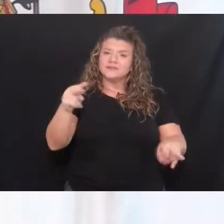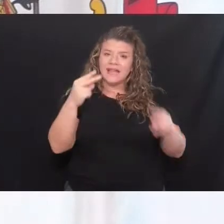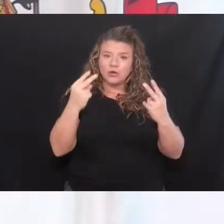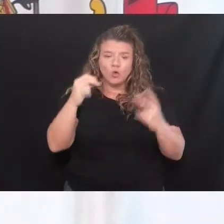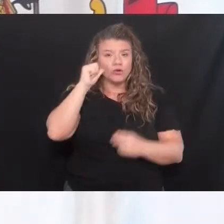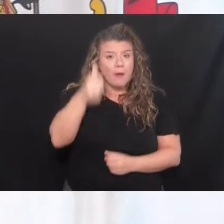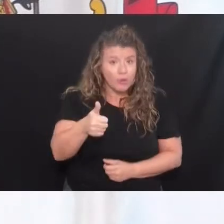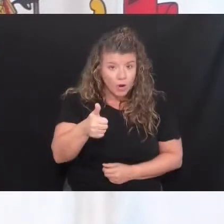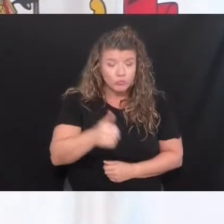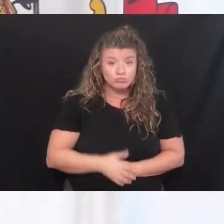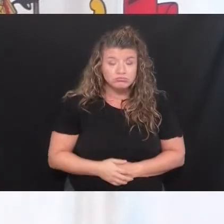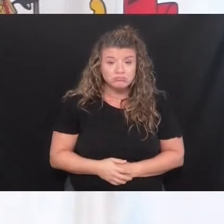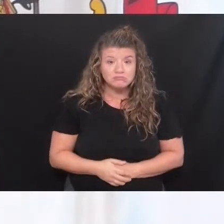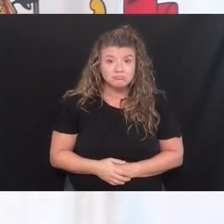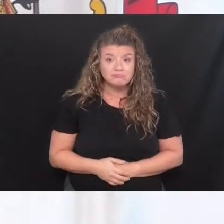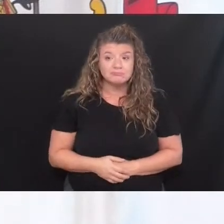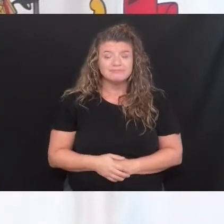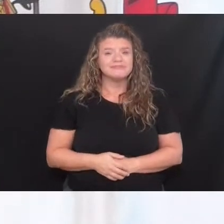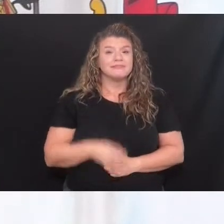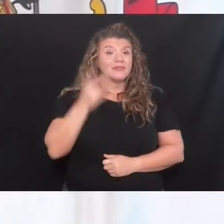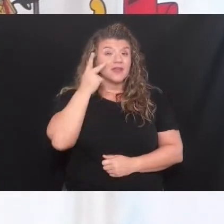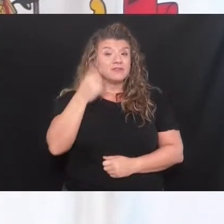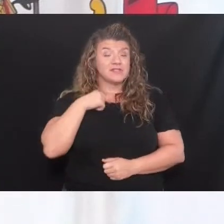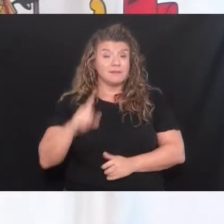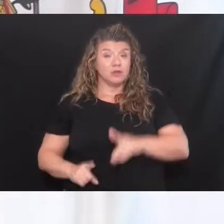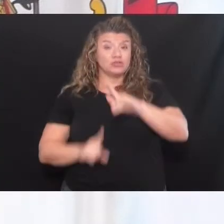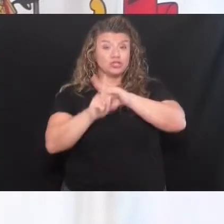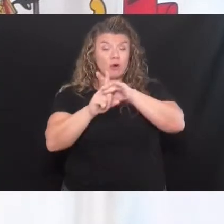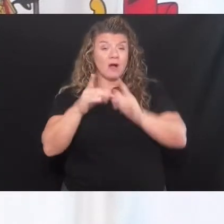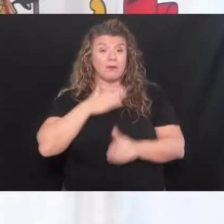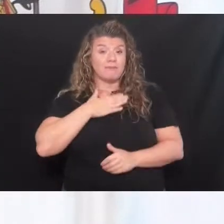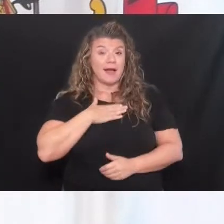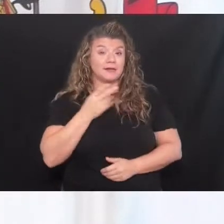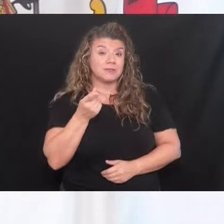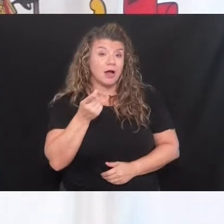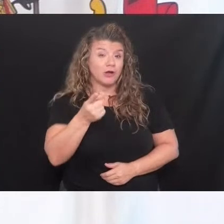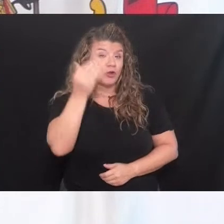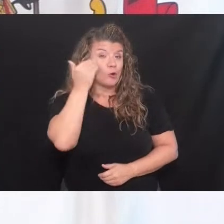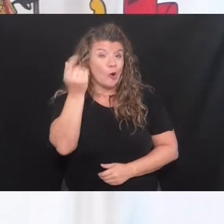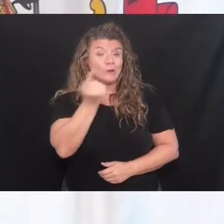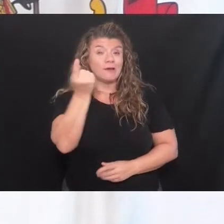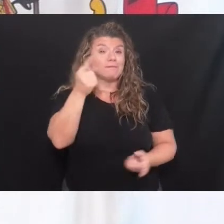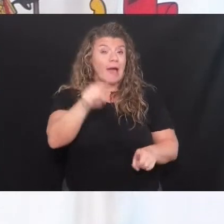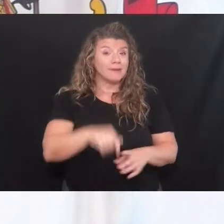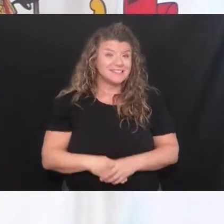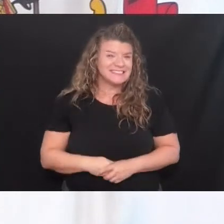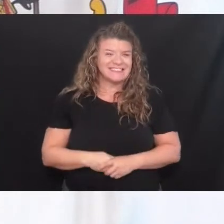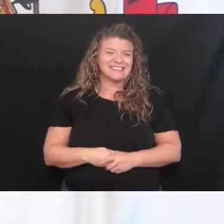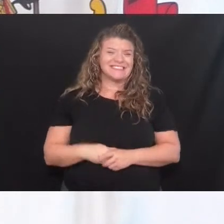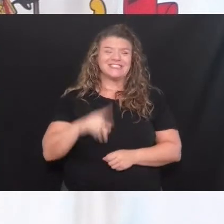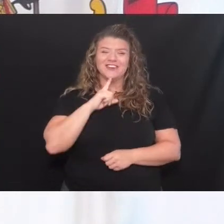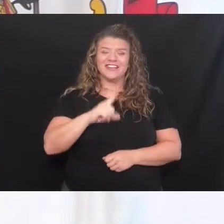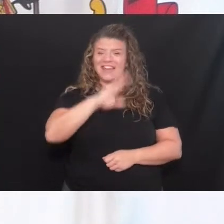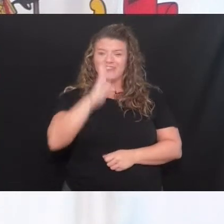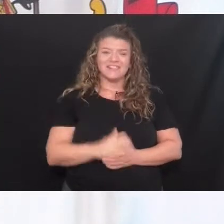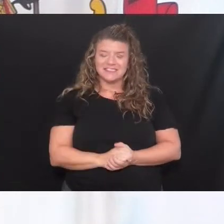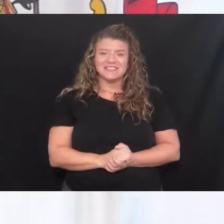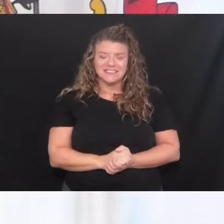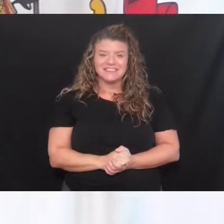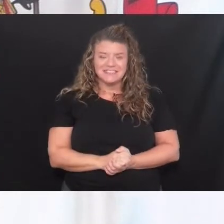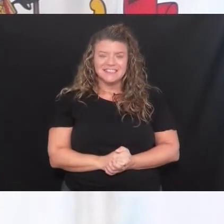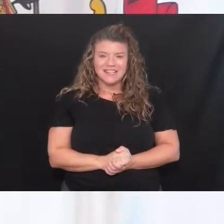and if you see me show up with Baby Dog, you'll know something's up. So nevertheless, you